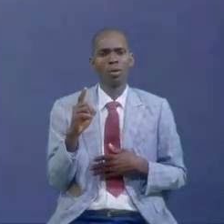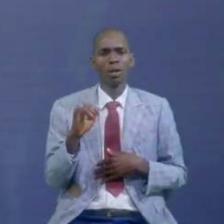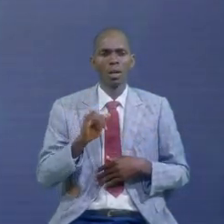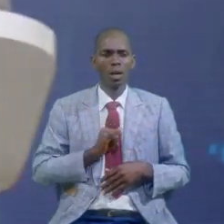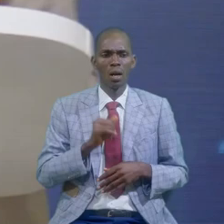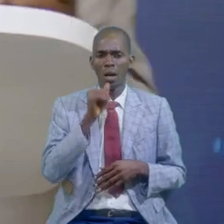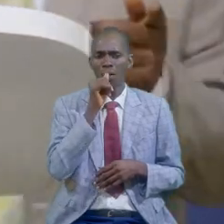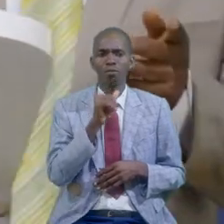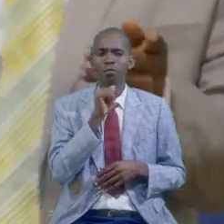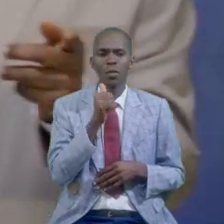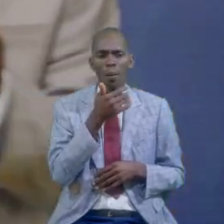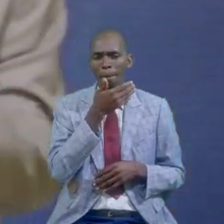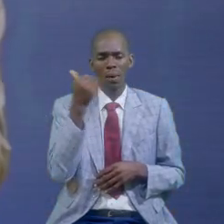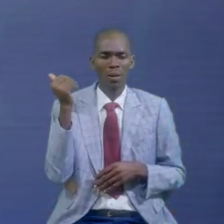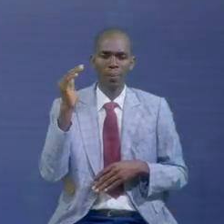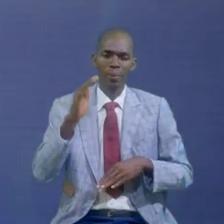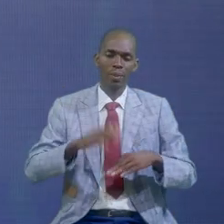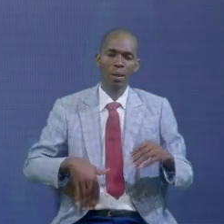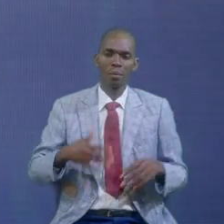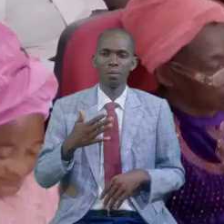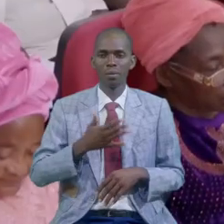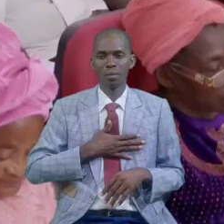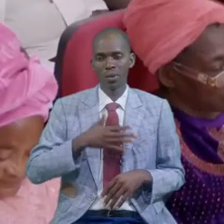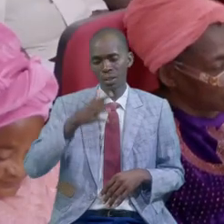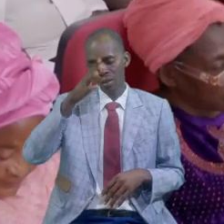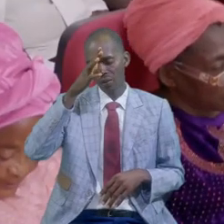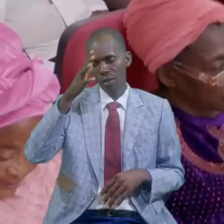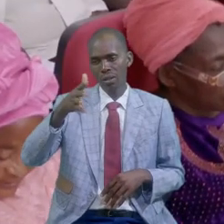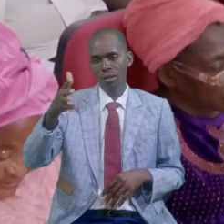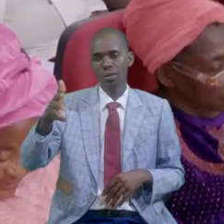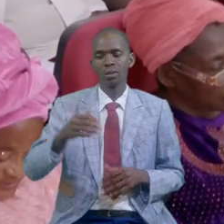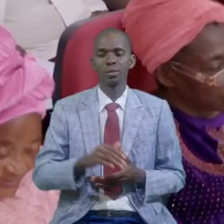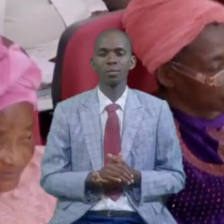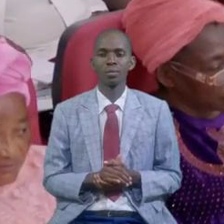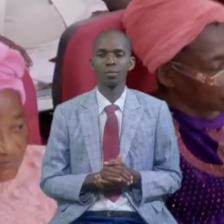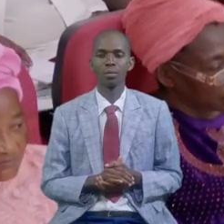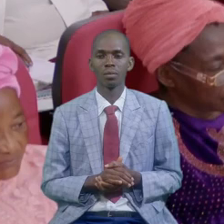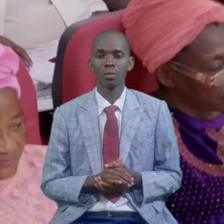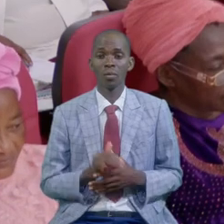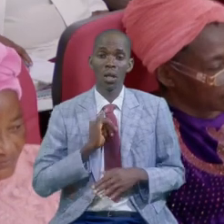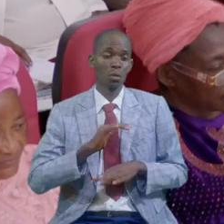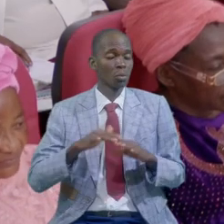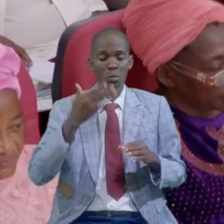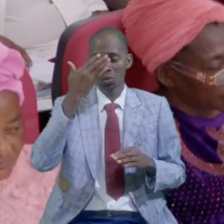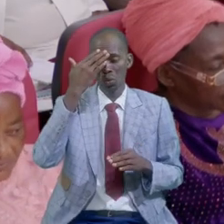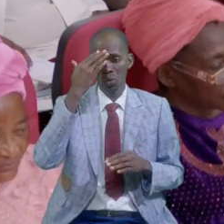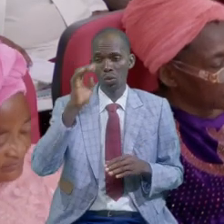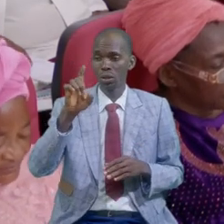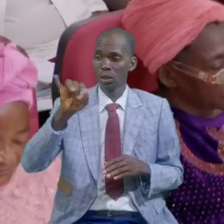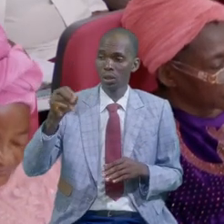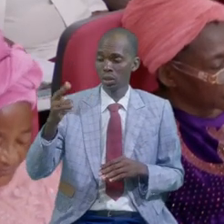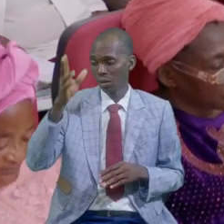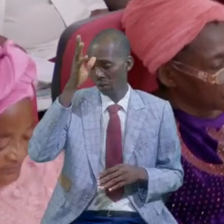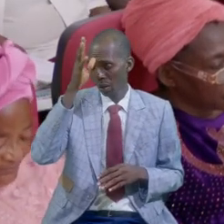better than my father's. I don't know his father, but I know